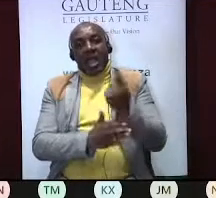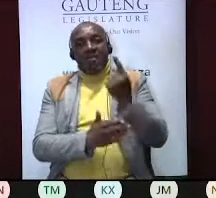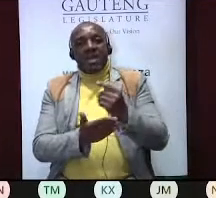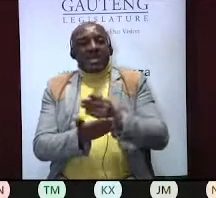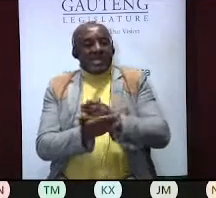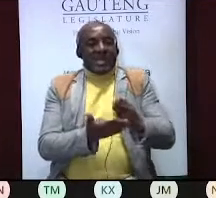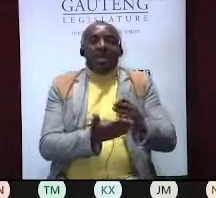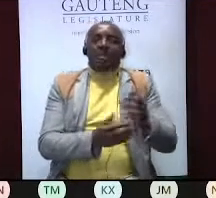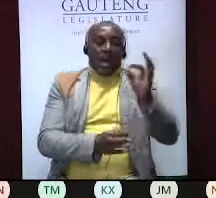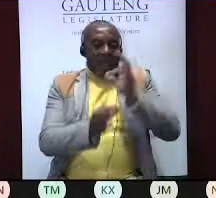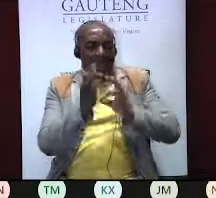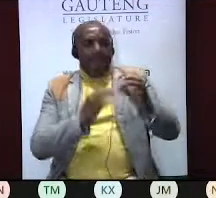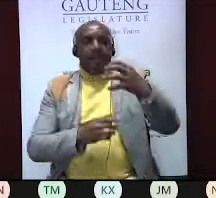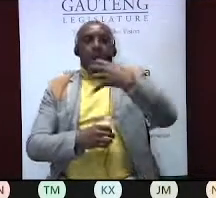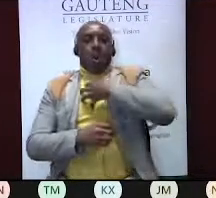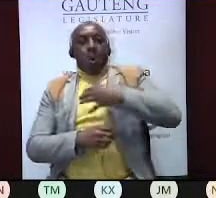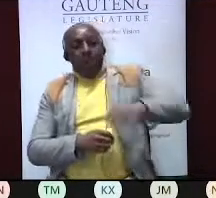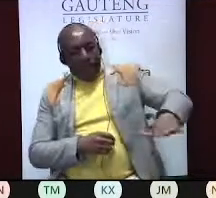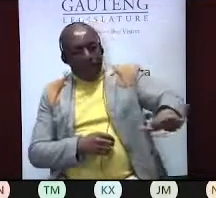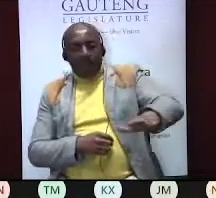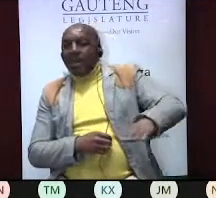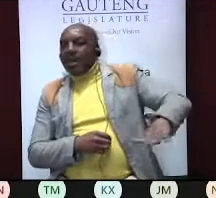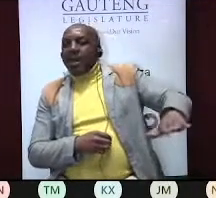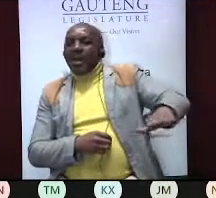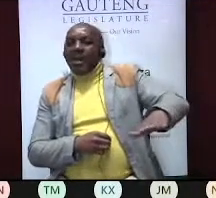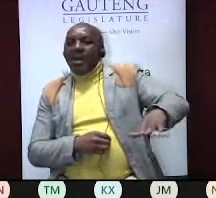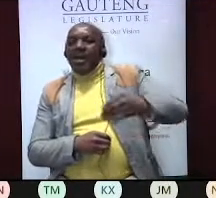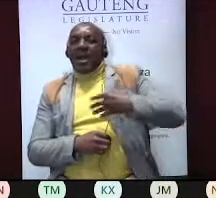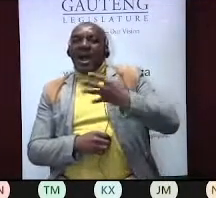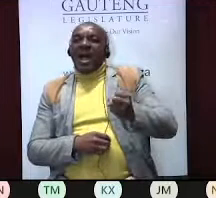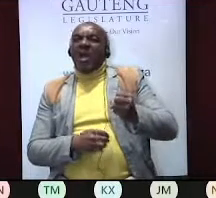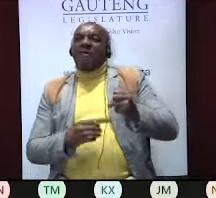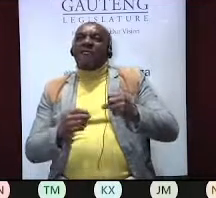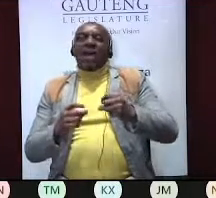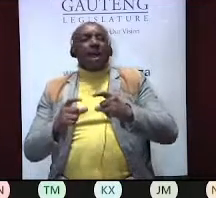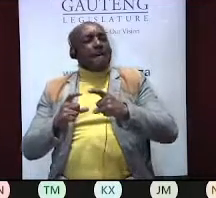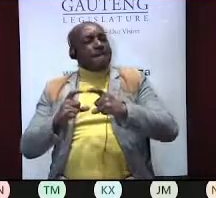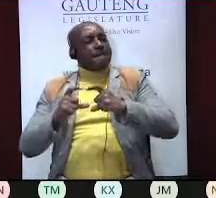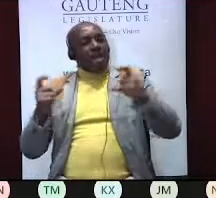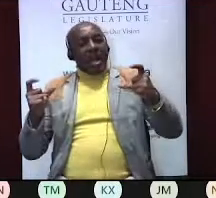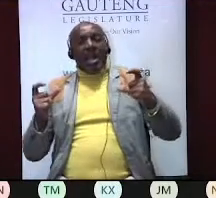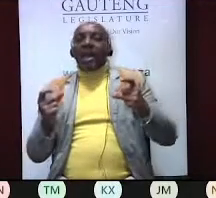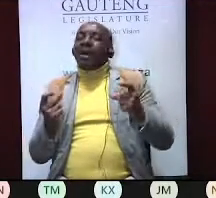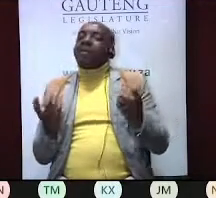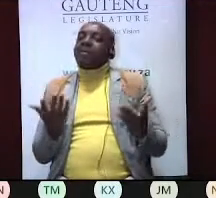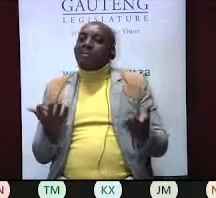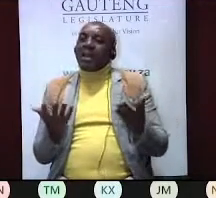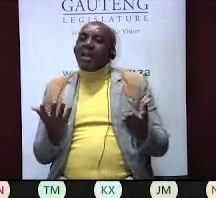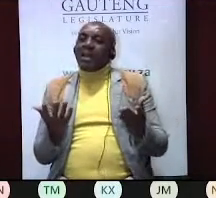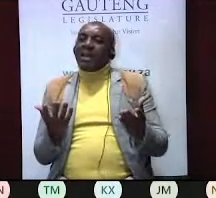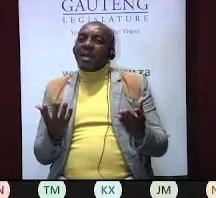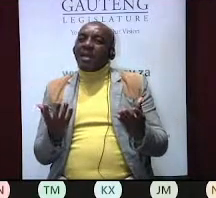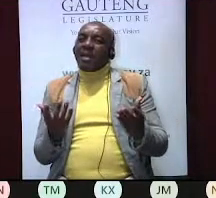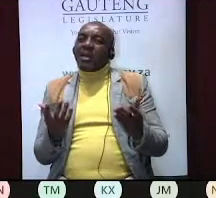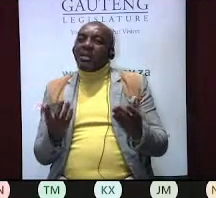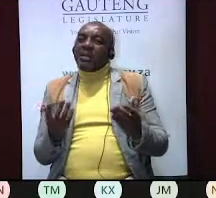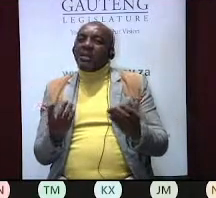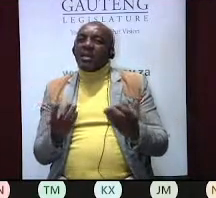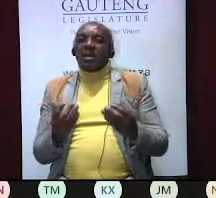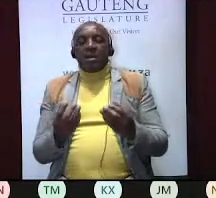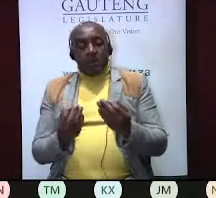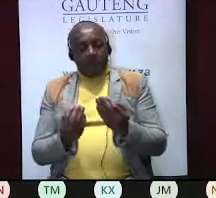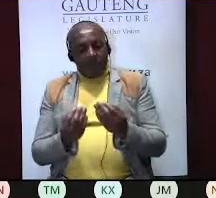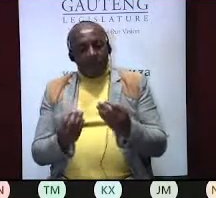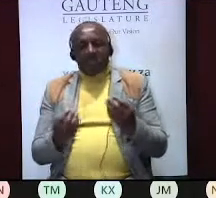my area of operation, we have got a high number, for example, a high number of child-headed households. We've